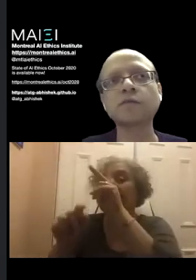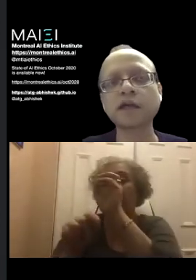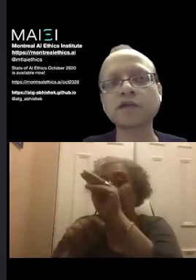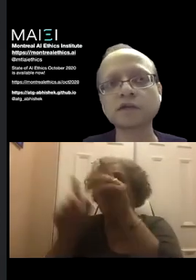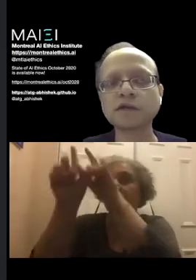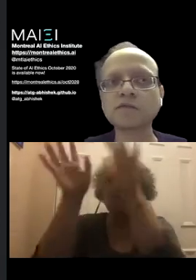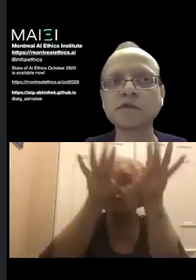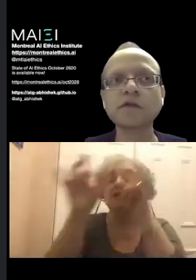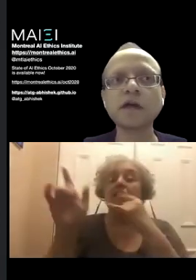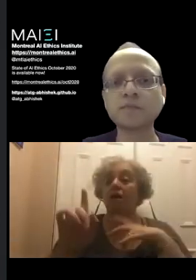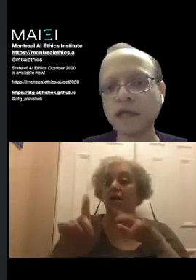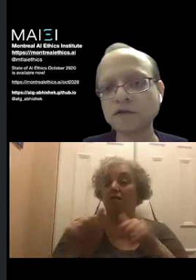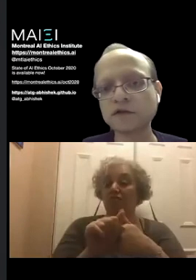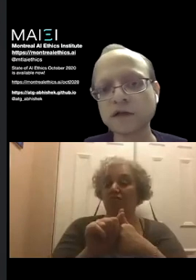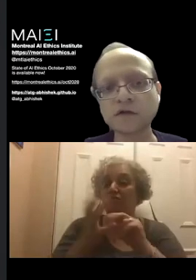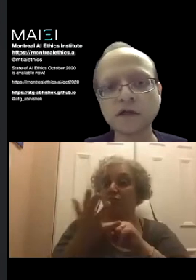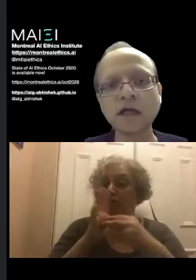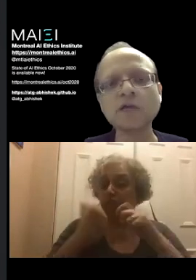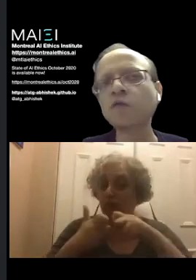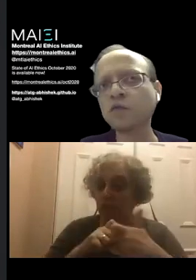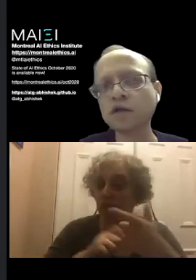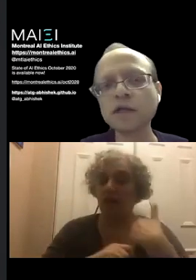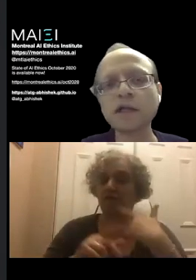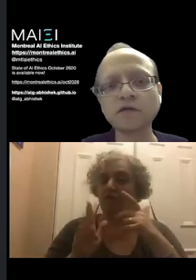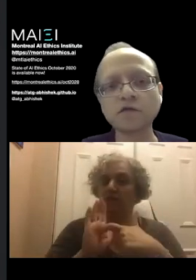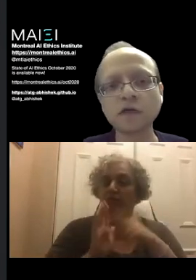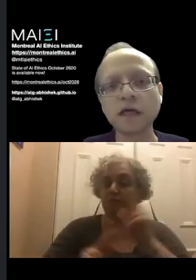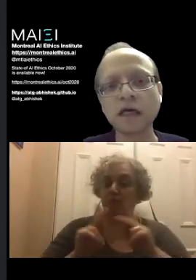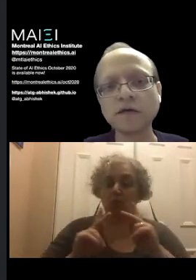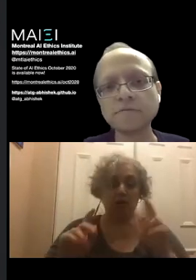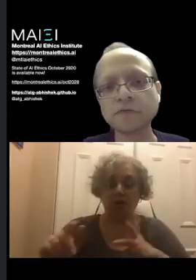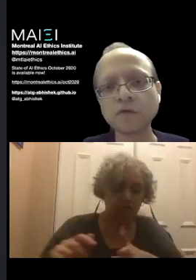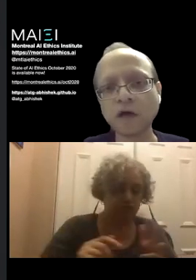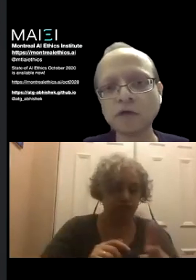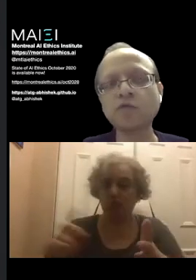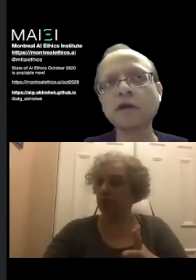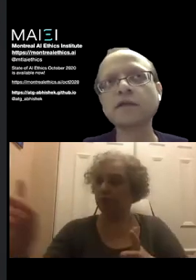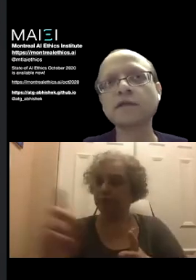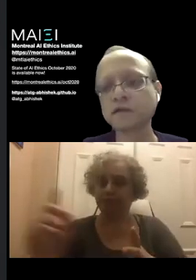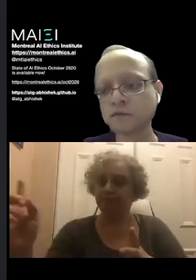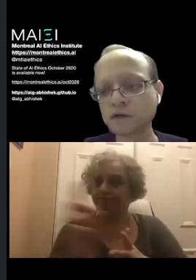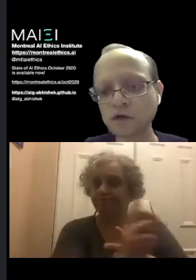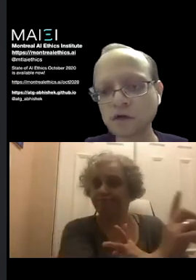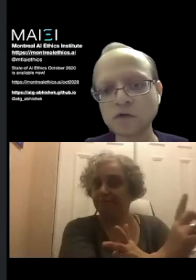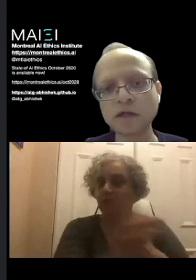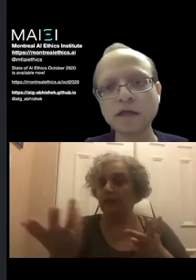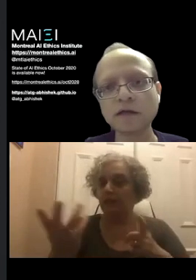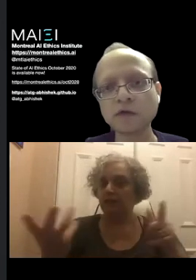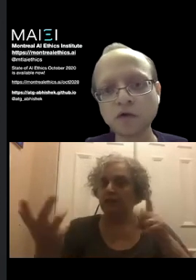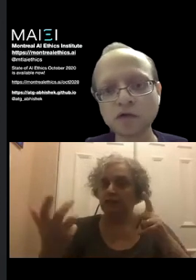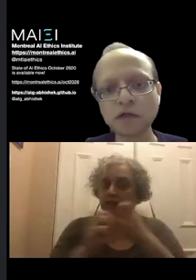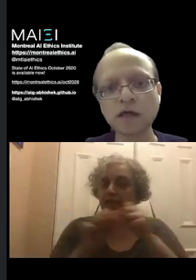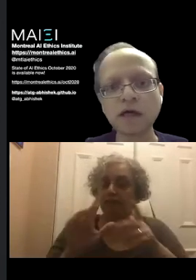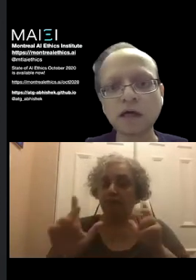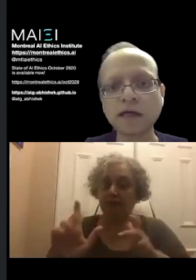obvious implications in terms of pedestrian safety. So we want to be careful when we're deploying these systems in the real world that